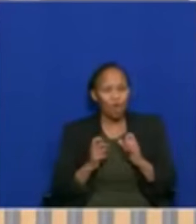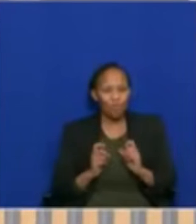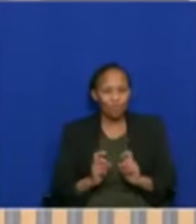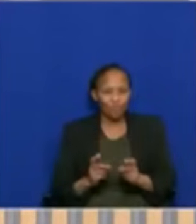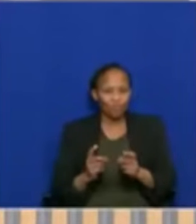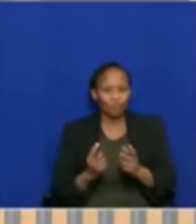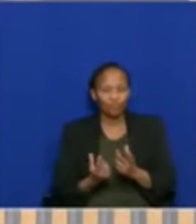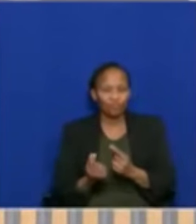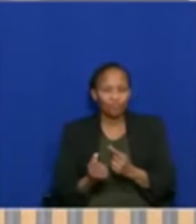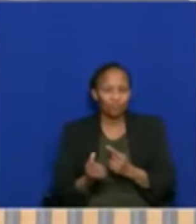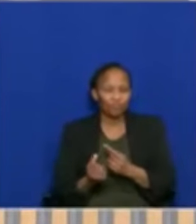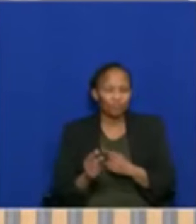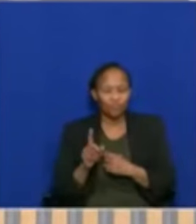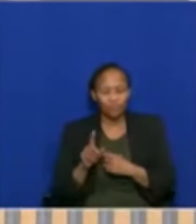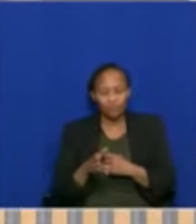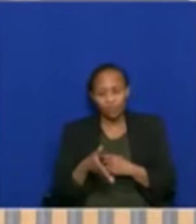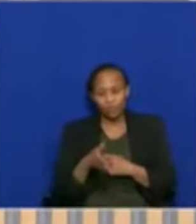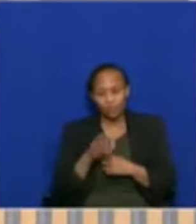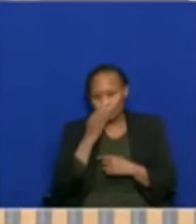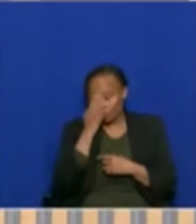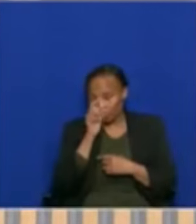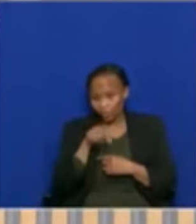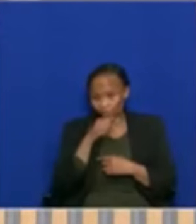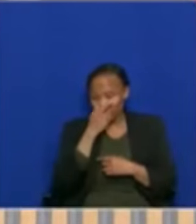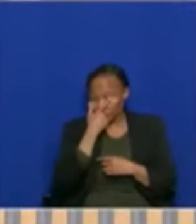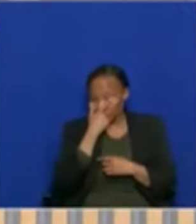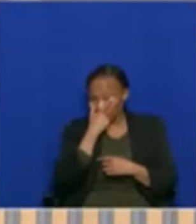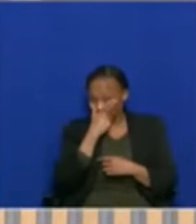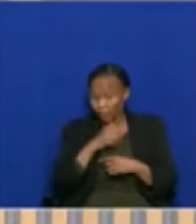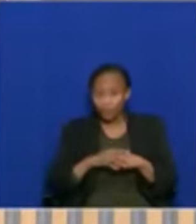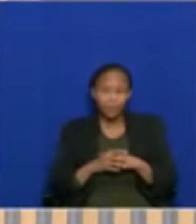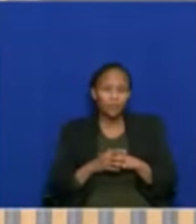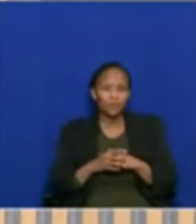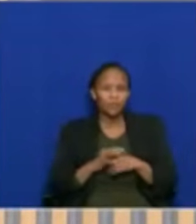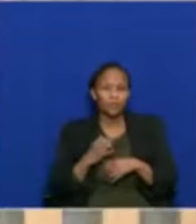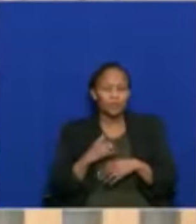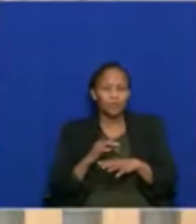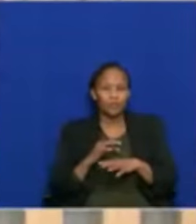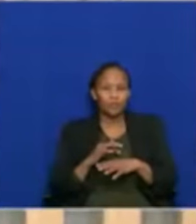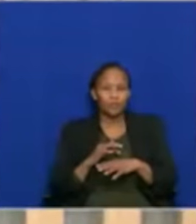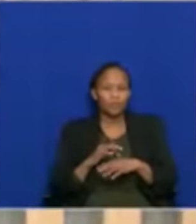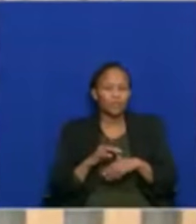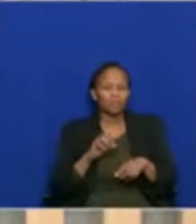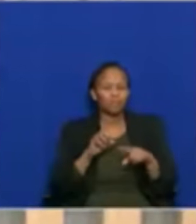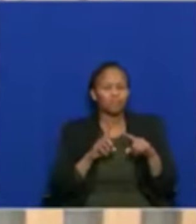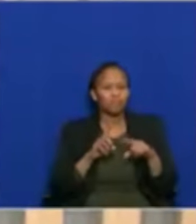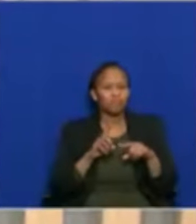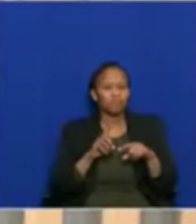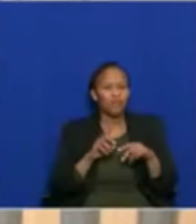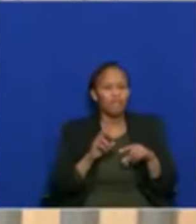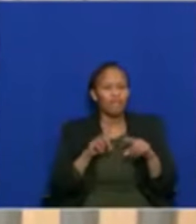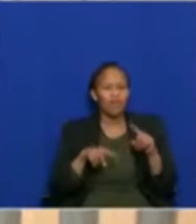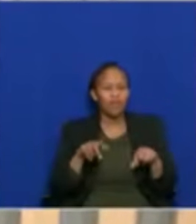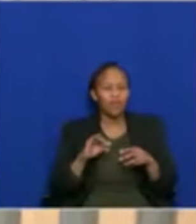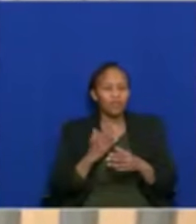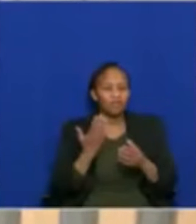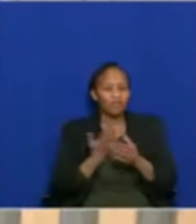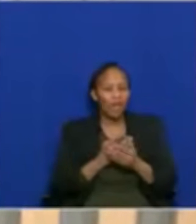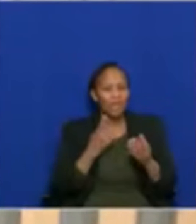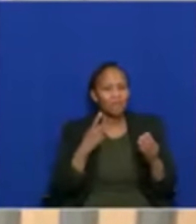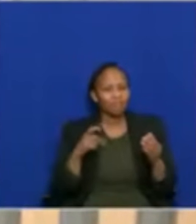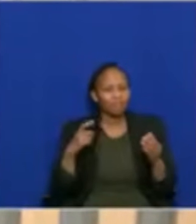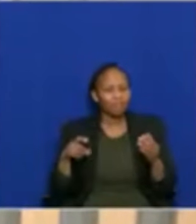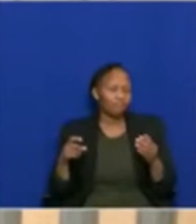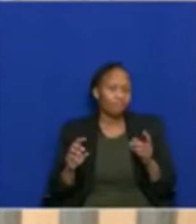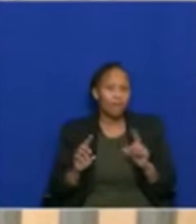It's not necessary, I think, for us to go through the various files, but I realize that the next summons you